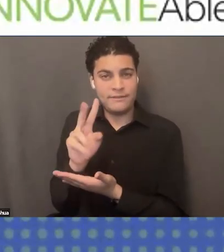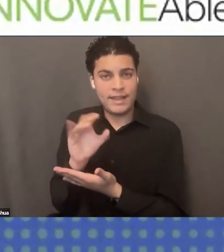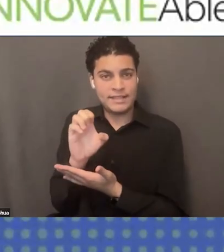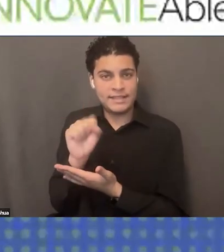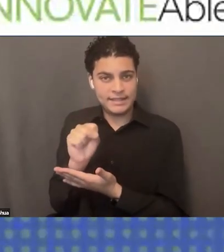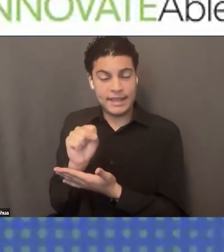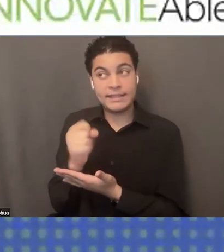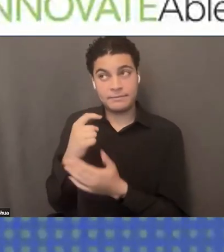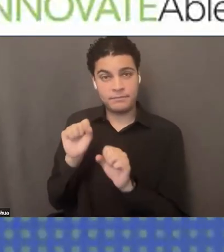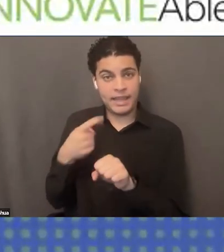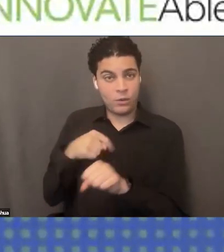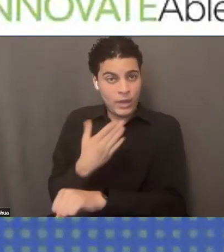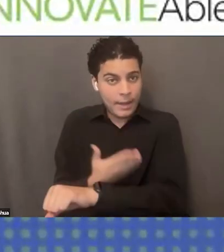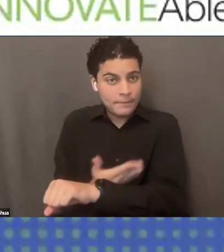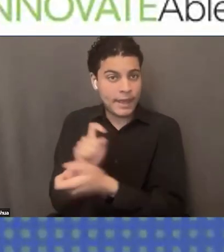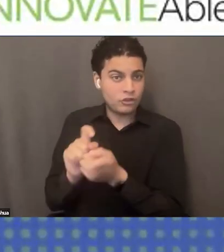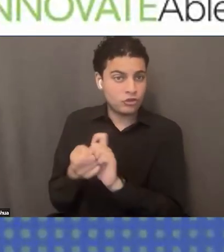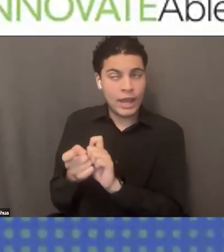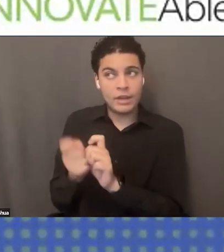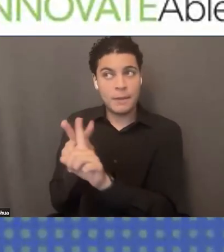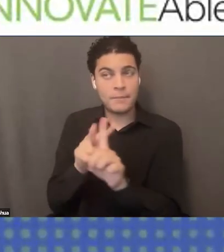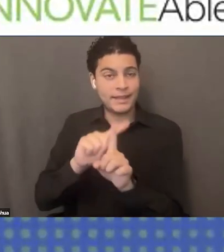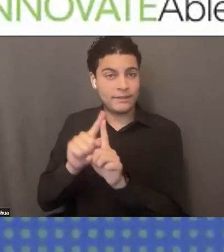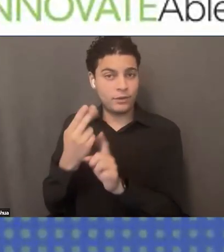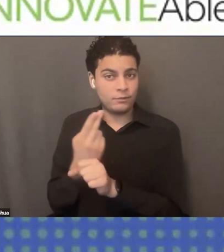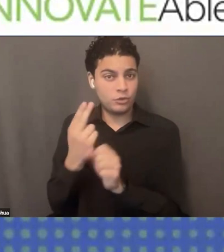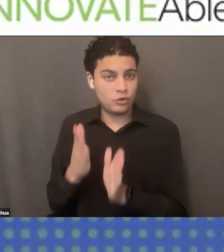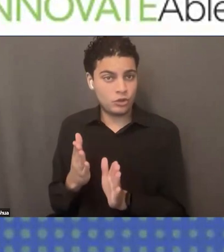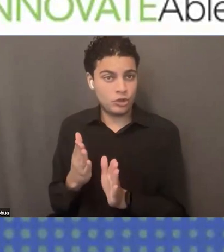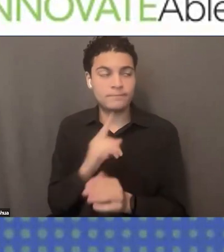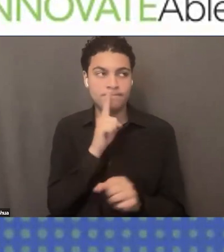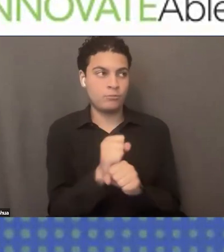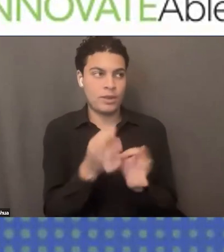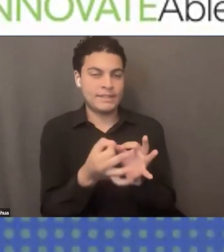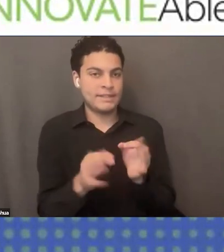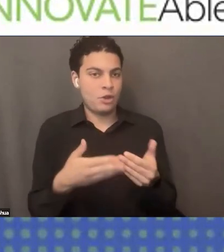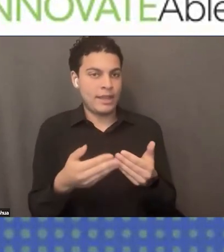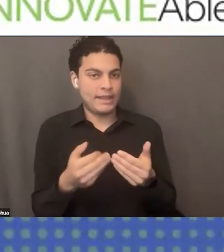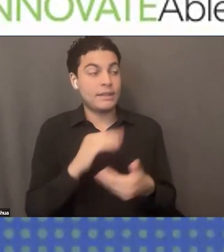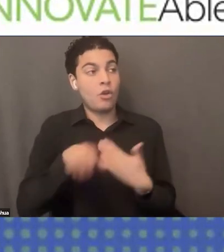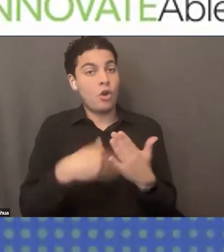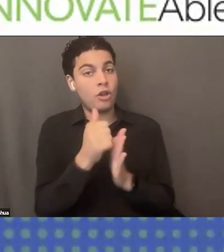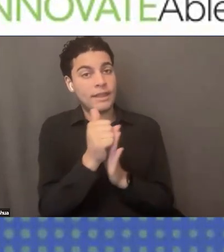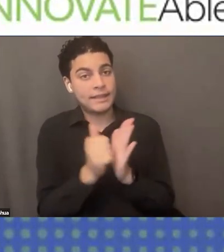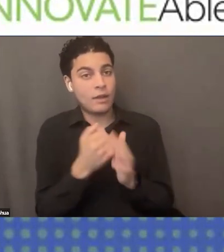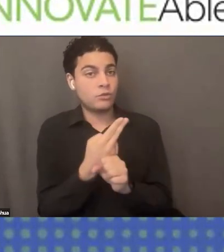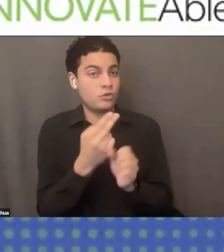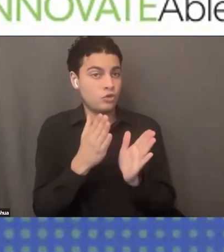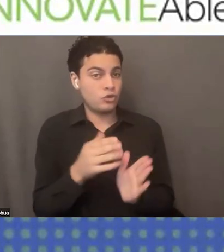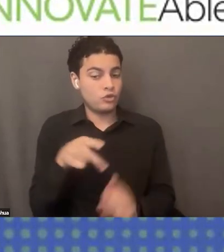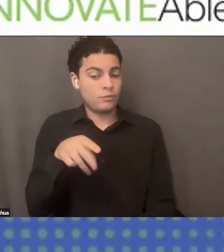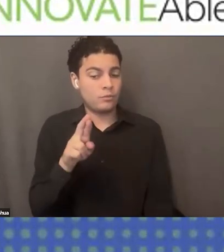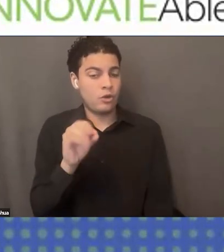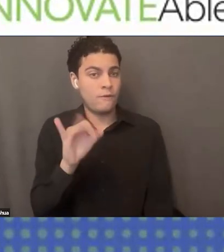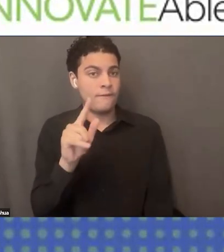users? It's really easy. So you can manage all profiles and user accounts online, and or